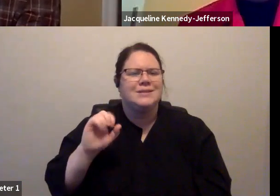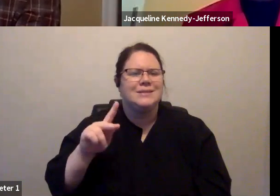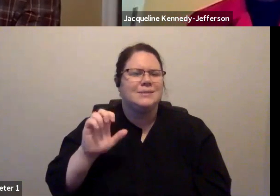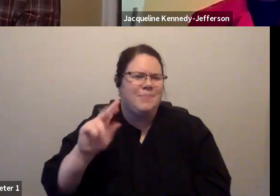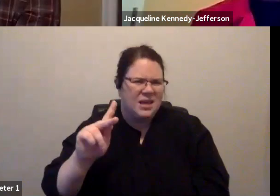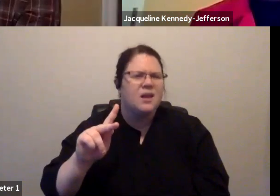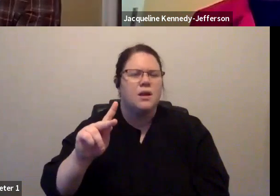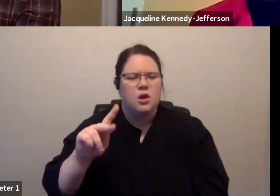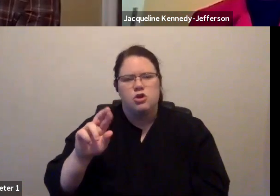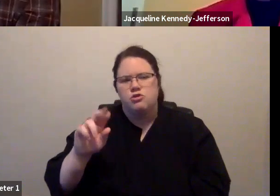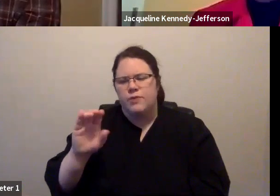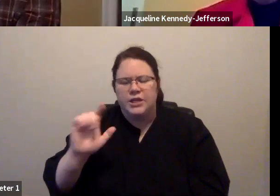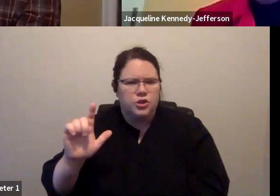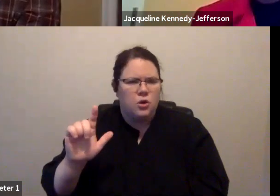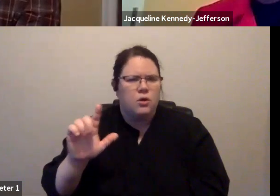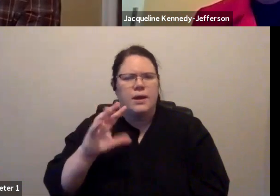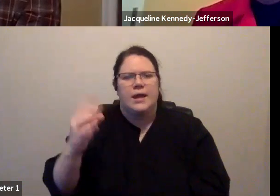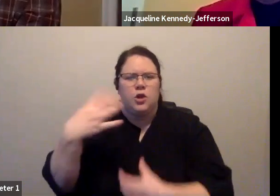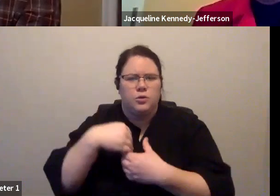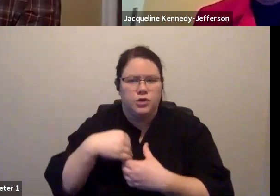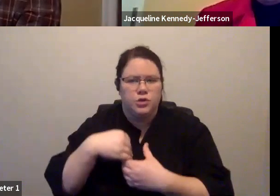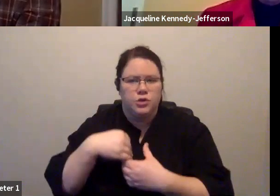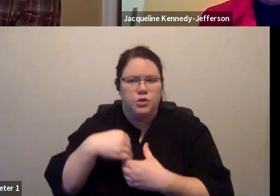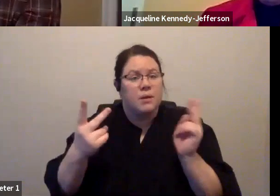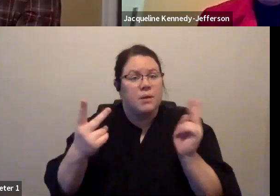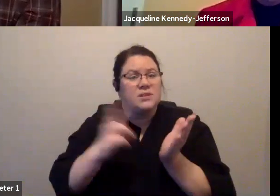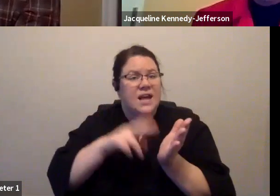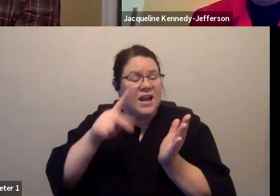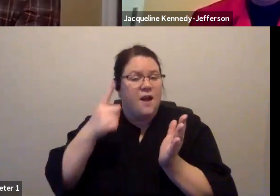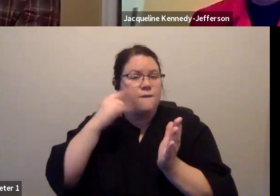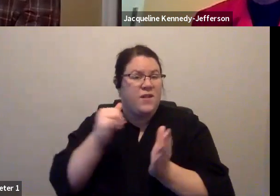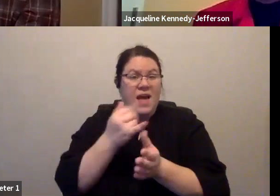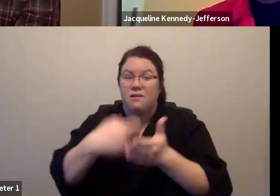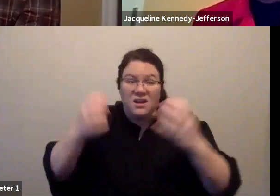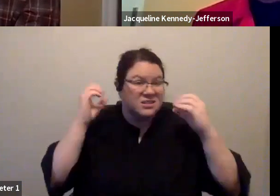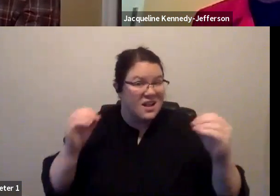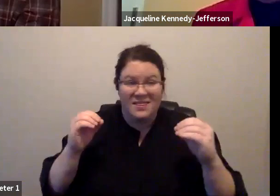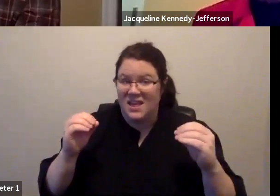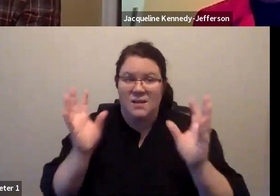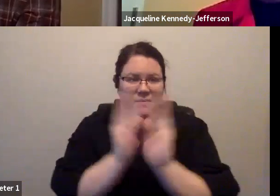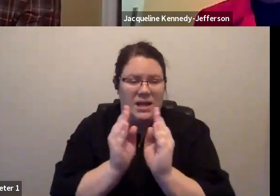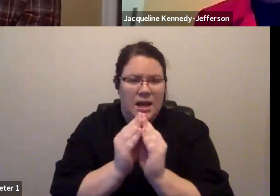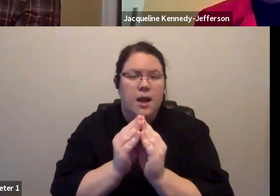Inclusion. And when people are registered for that free session, they have an option of making donations. I